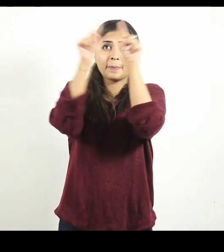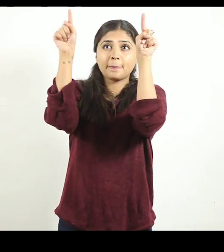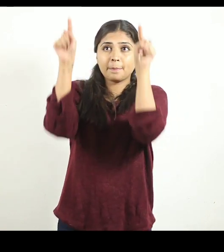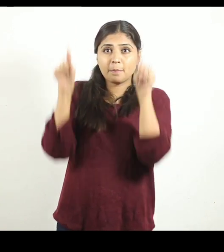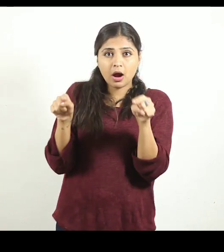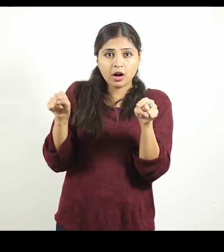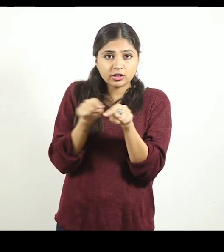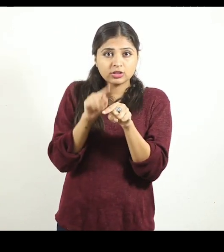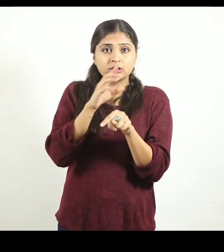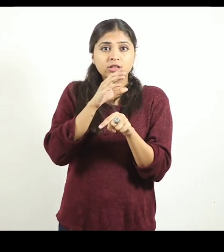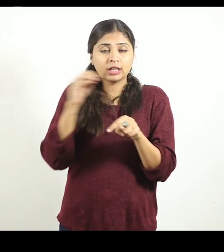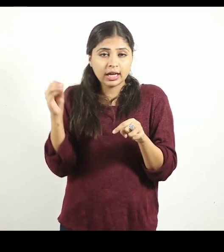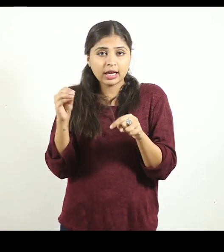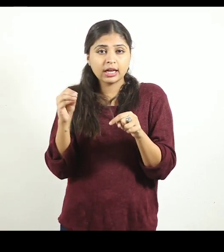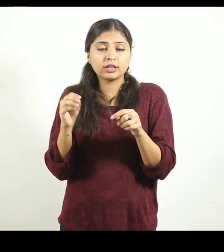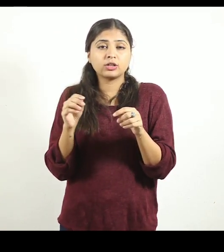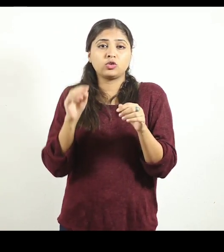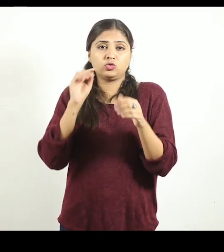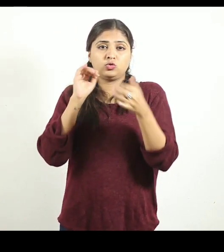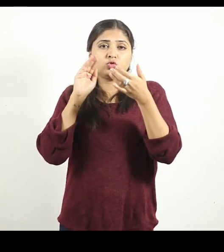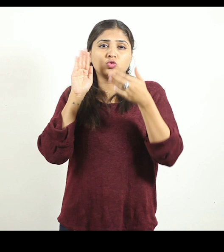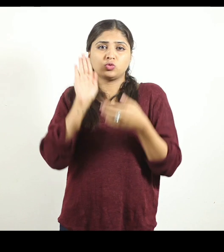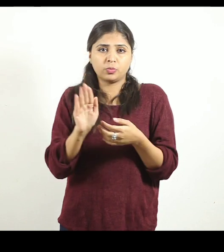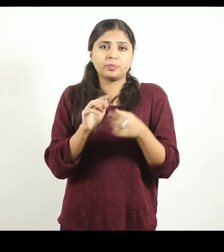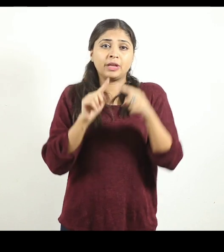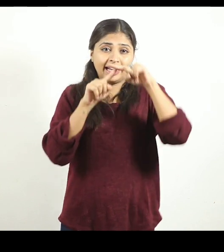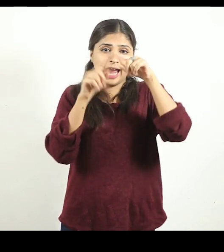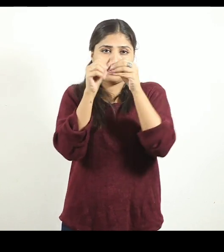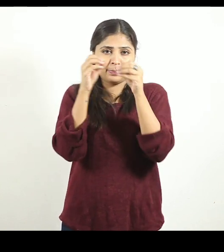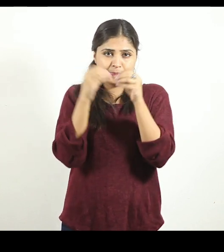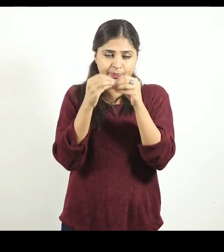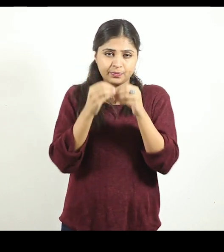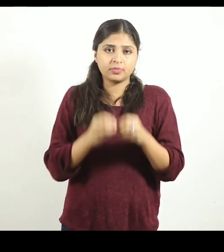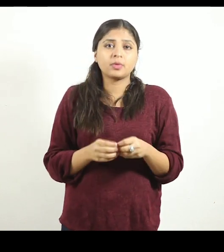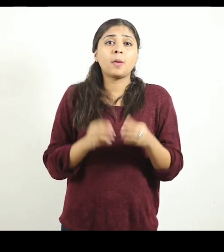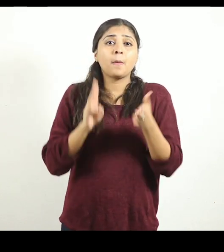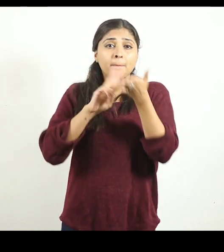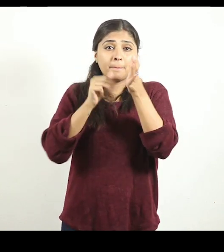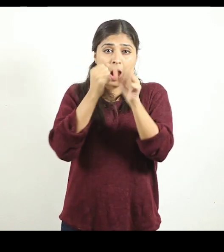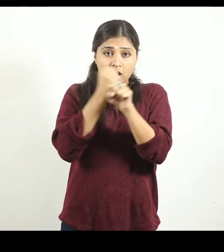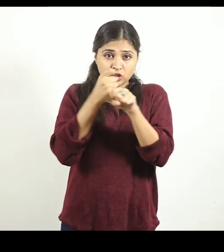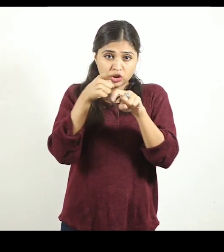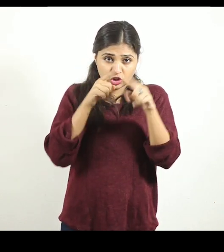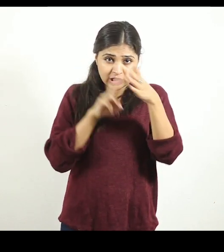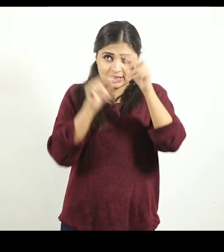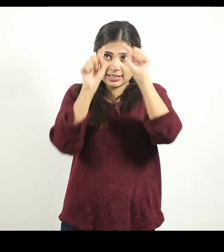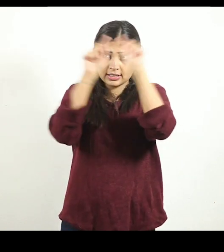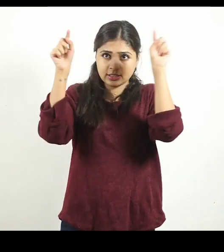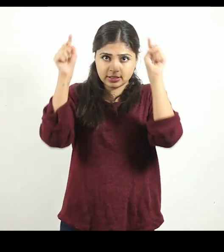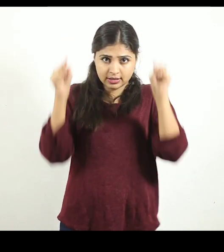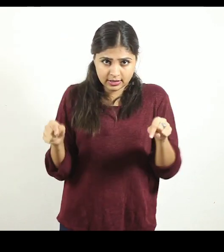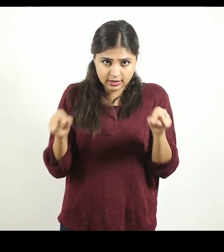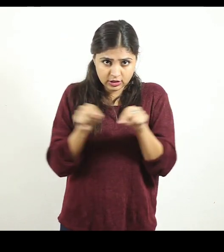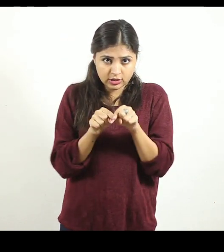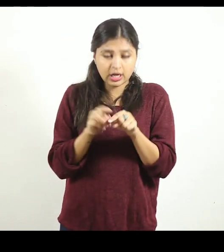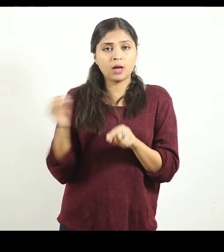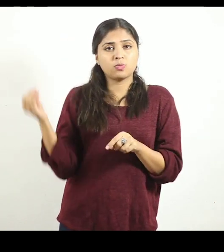stops. One can add margins and tabs and can format text in any style.